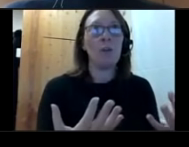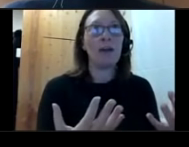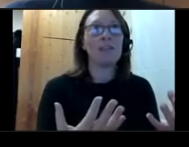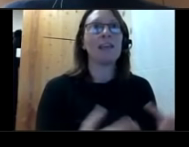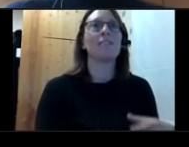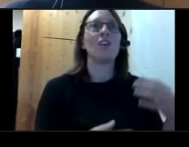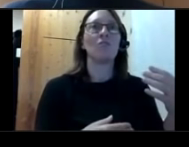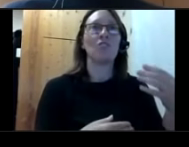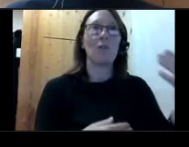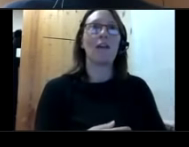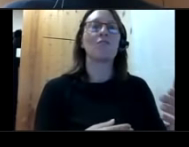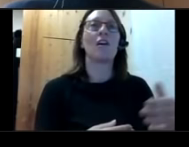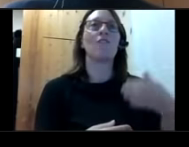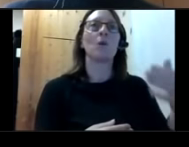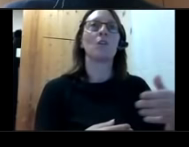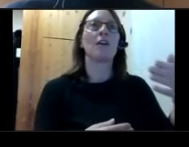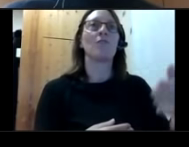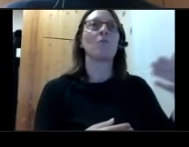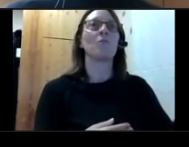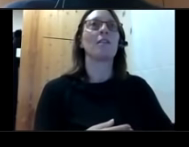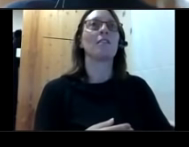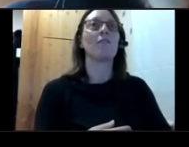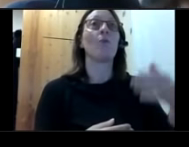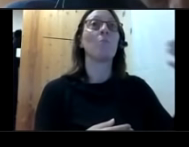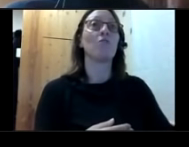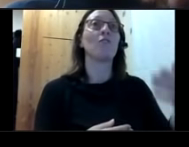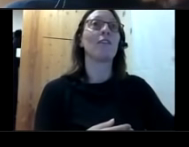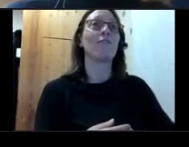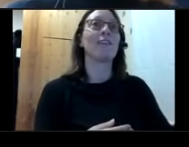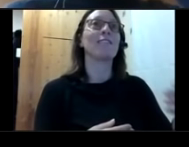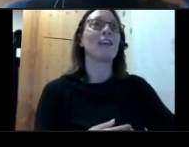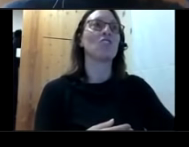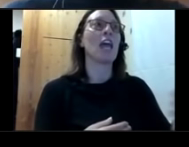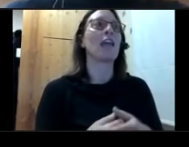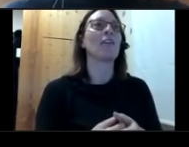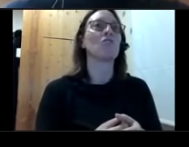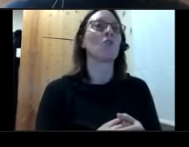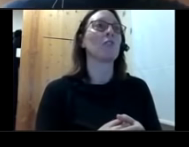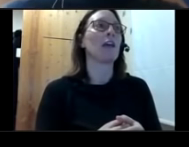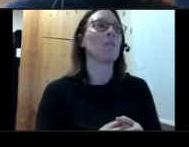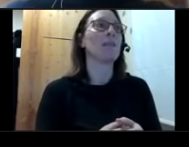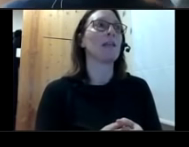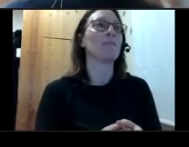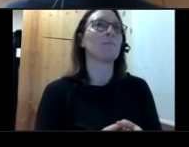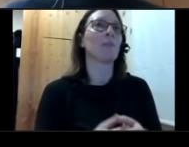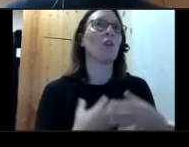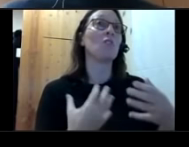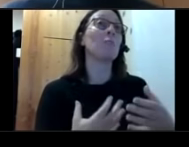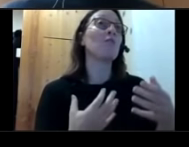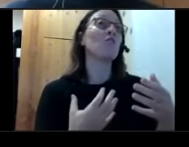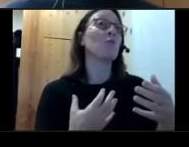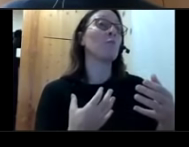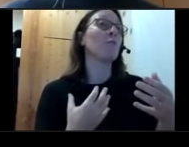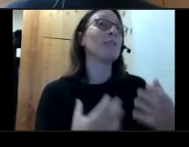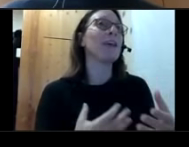I do about it? So do you have staff who are going to have responsibility for improving and fixing and checking as new content comes in? Who's